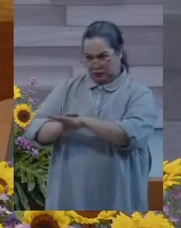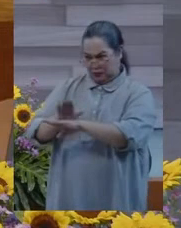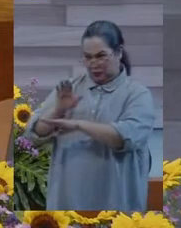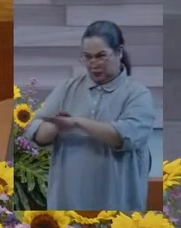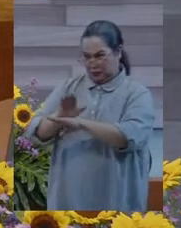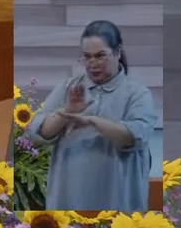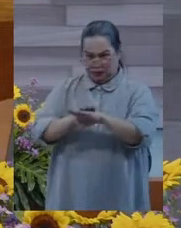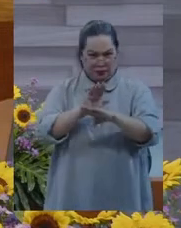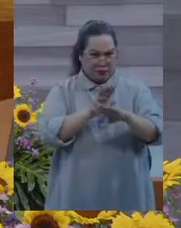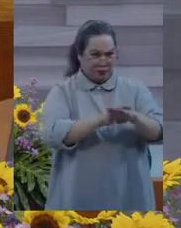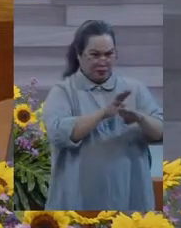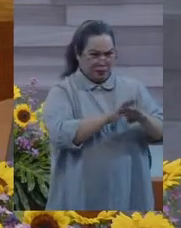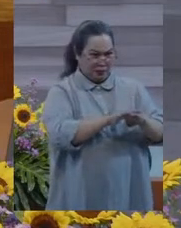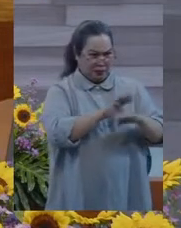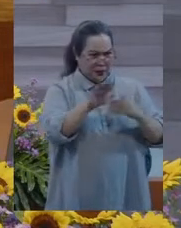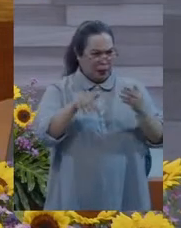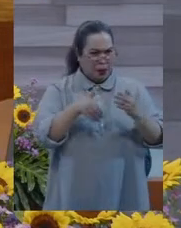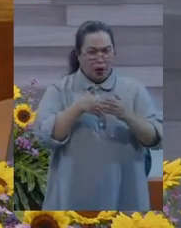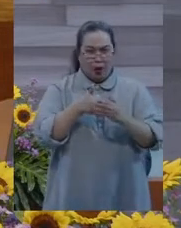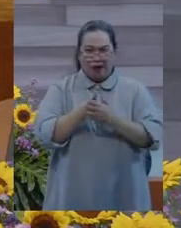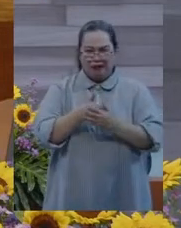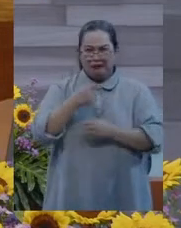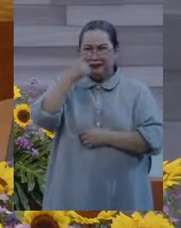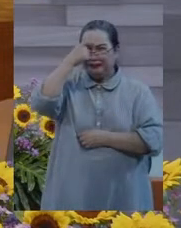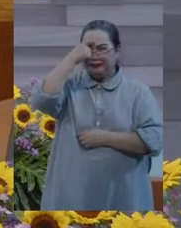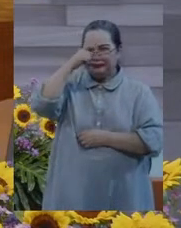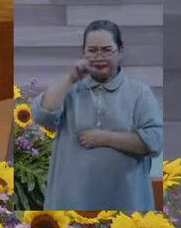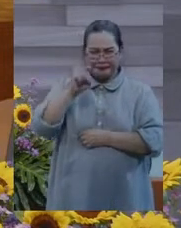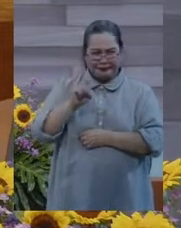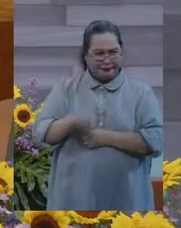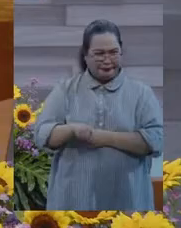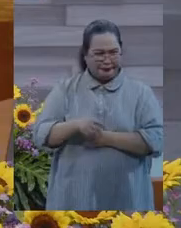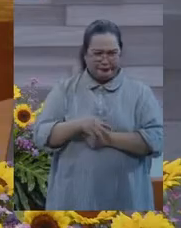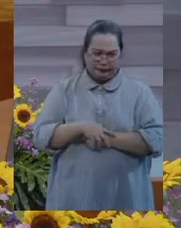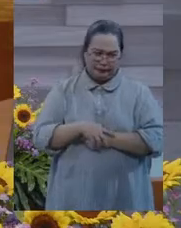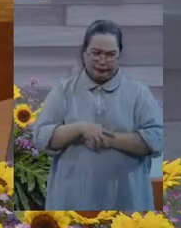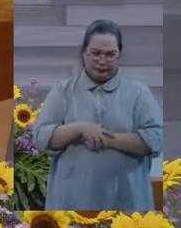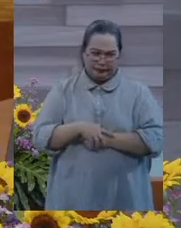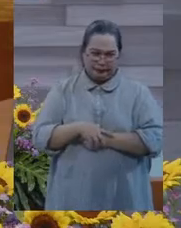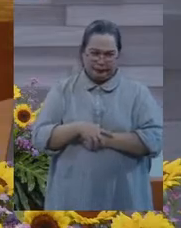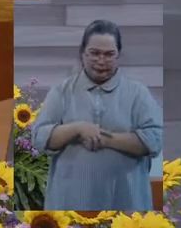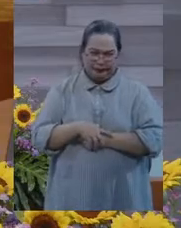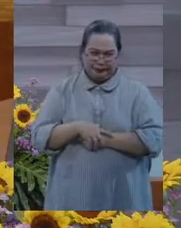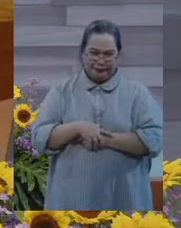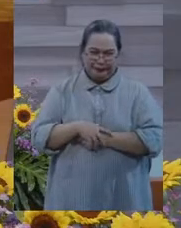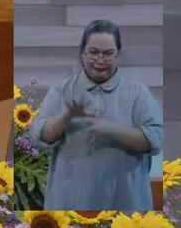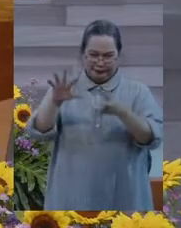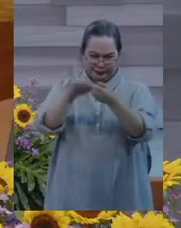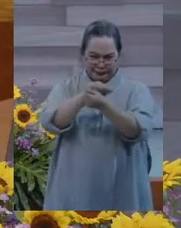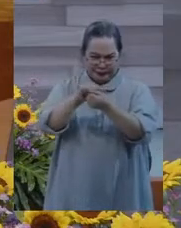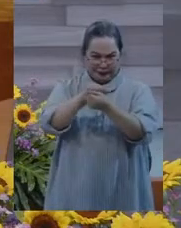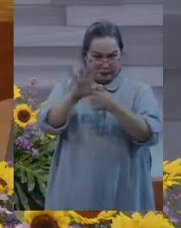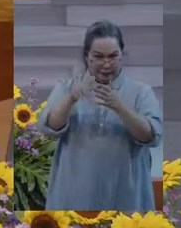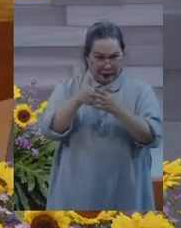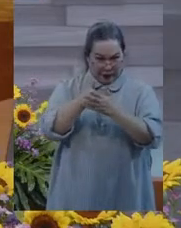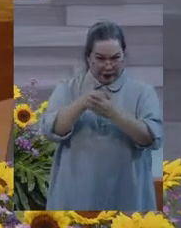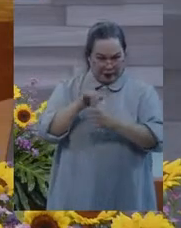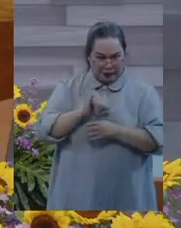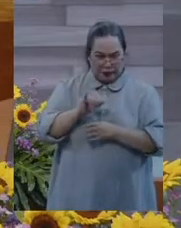But these people blaspheme all that they do not understand. And they are destroyed by all that they,